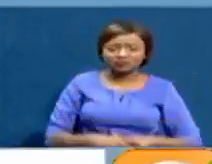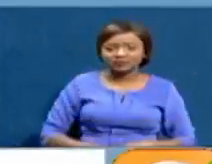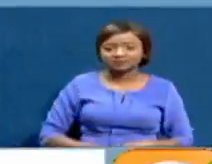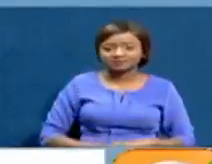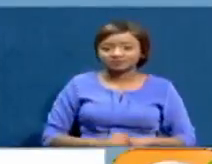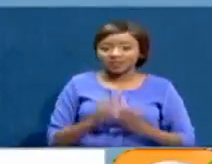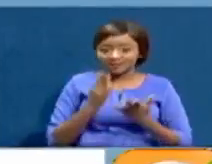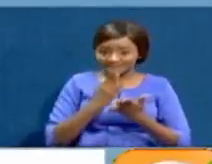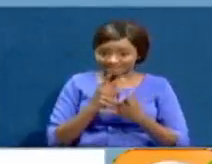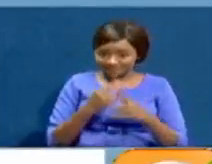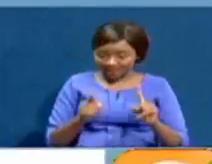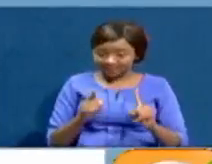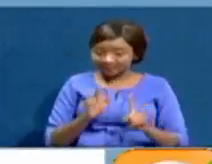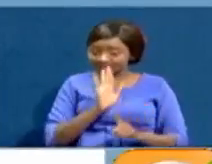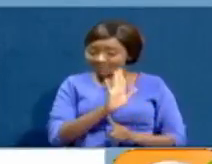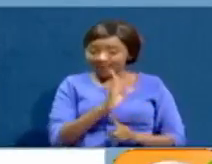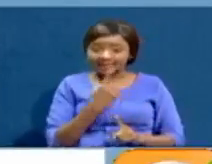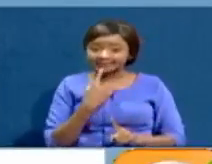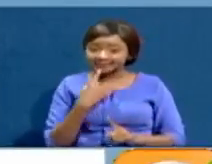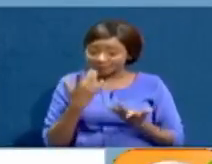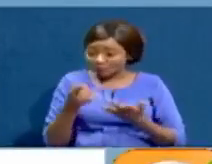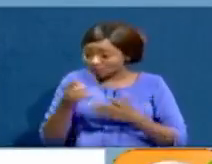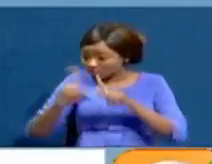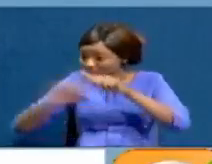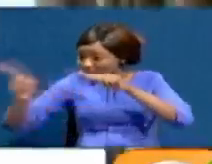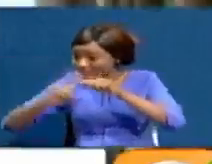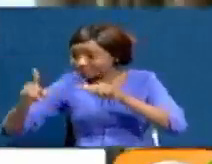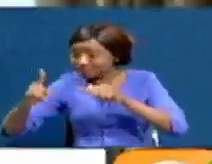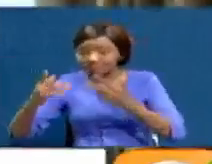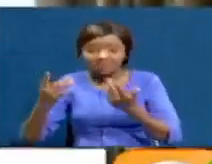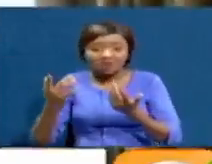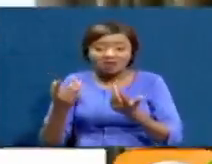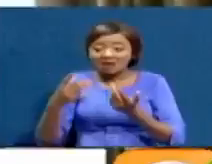According to Galgalo, their whereabouts are yet to be established.